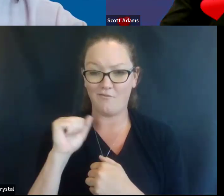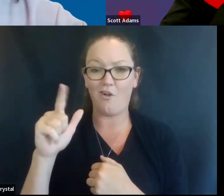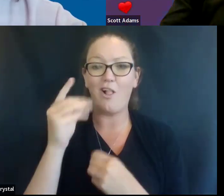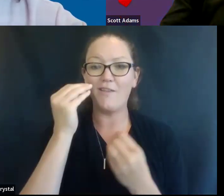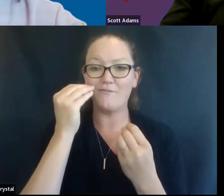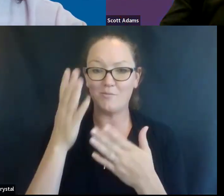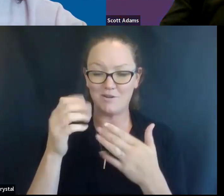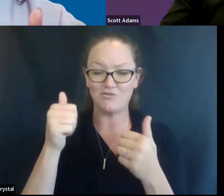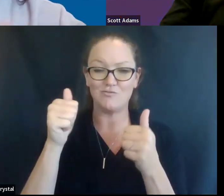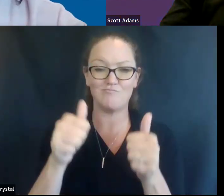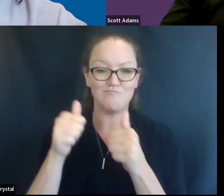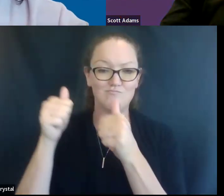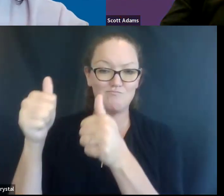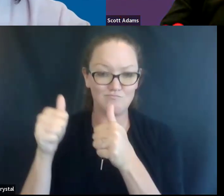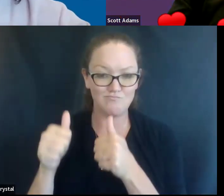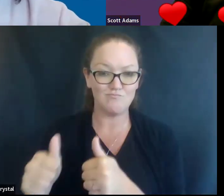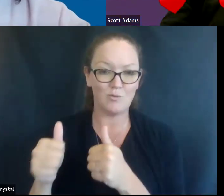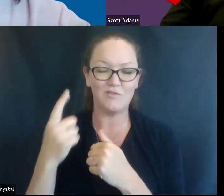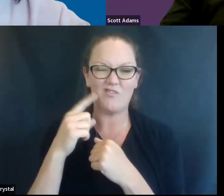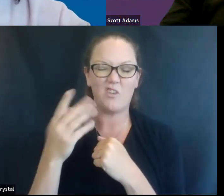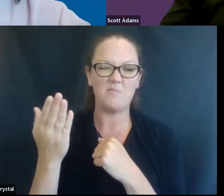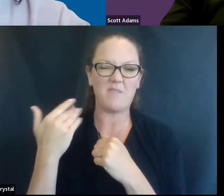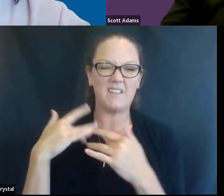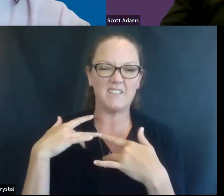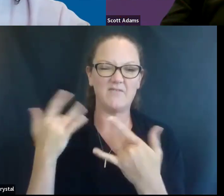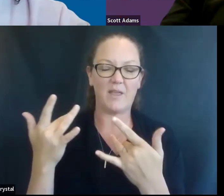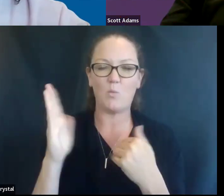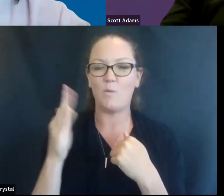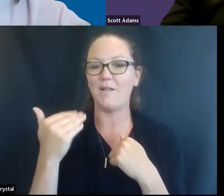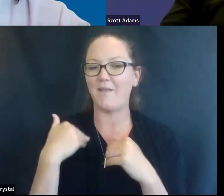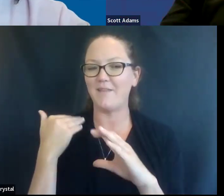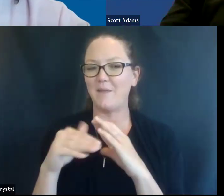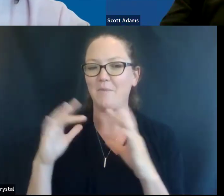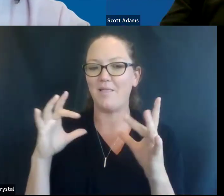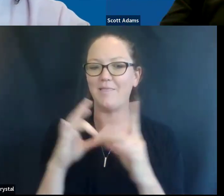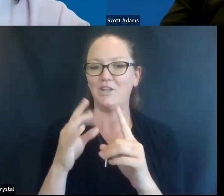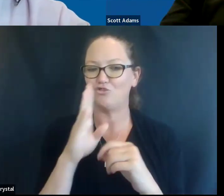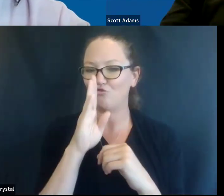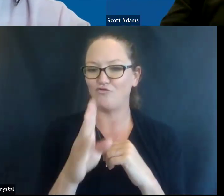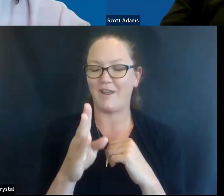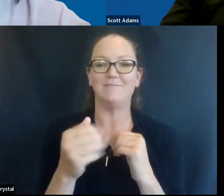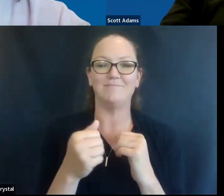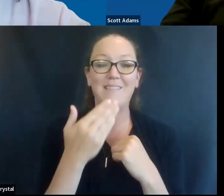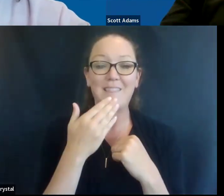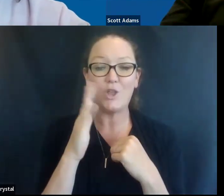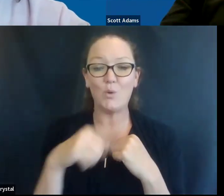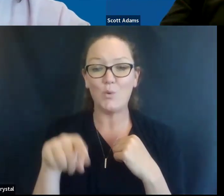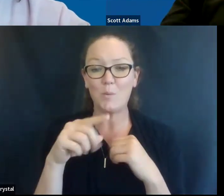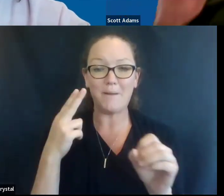past events and a thank you email that would link you right to it. So again, thank you for your participation and we'll